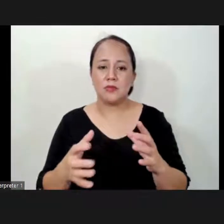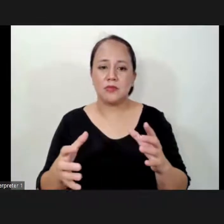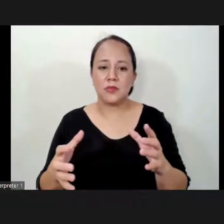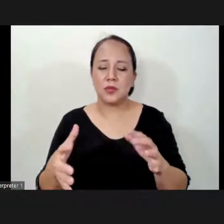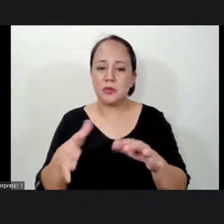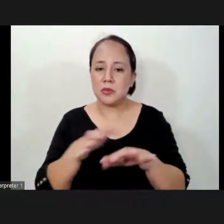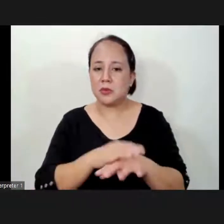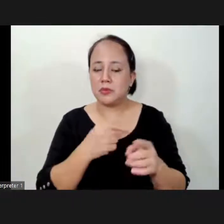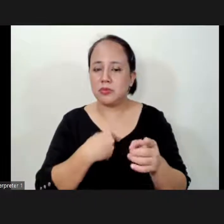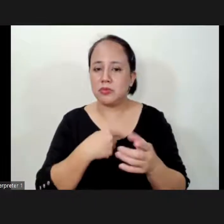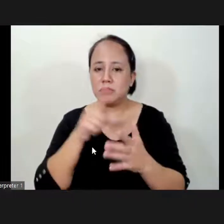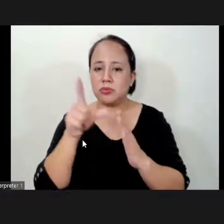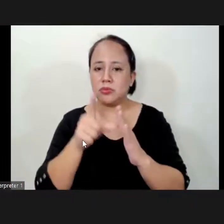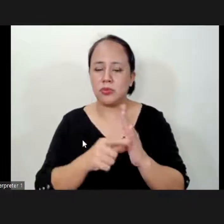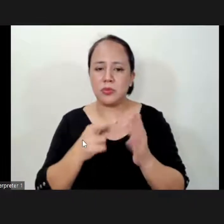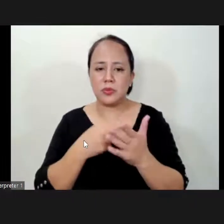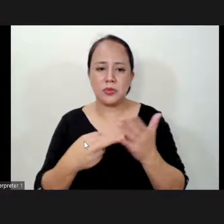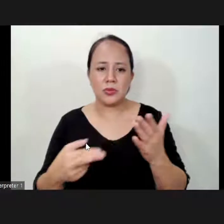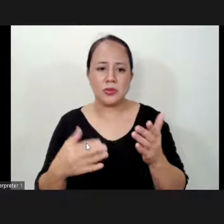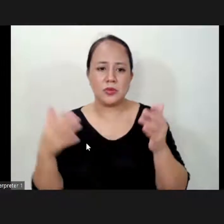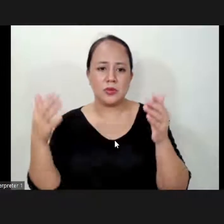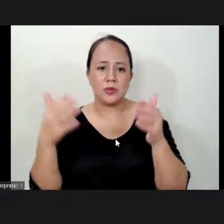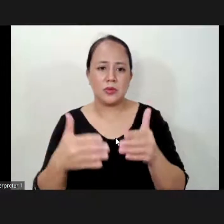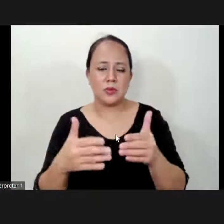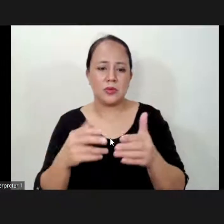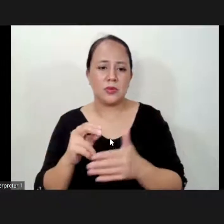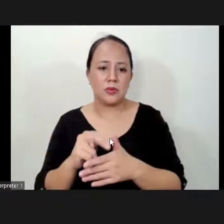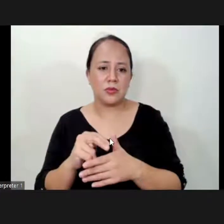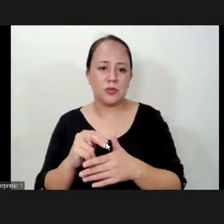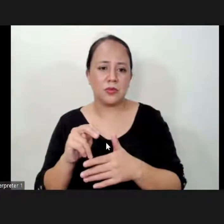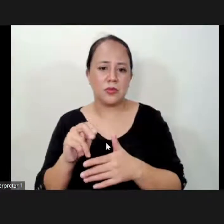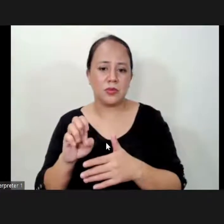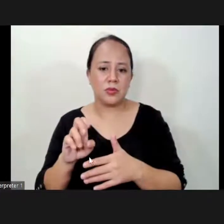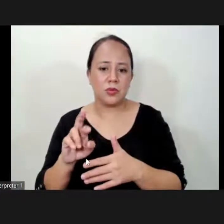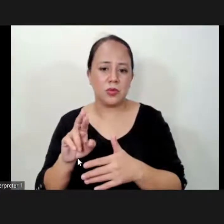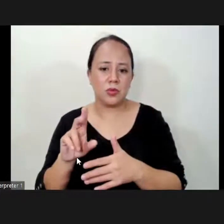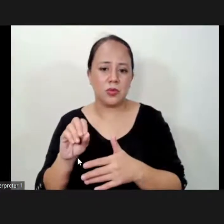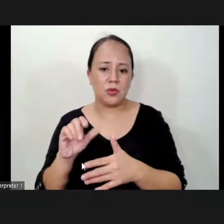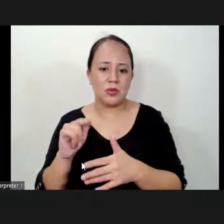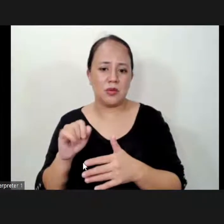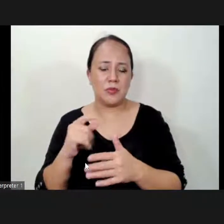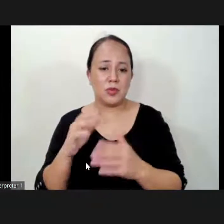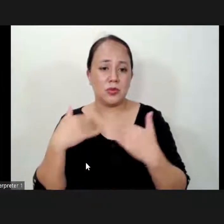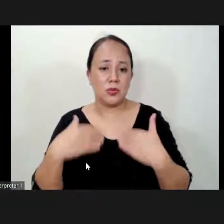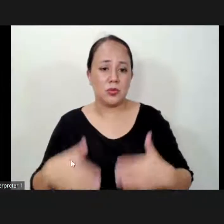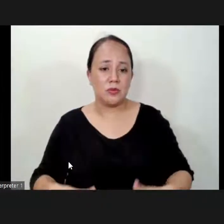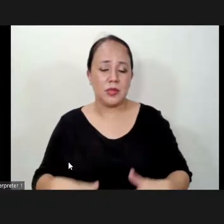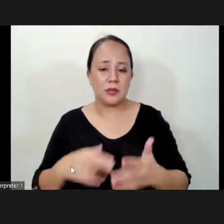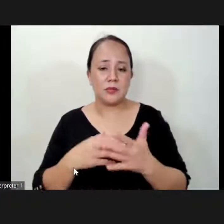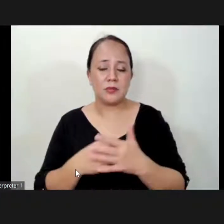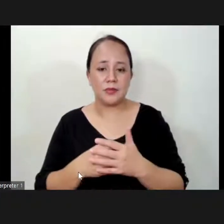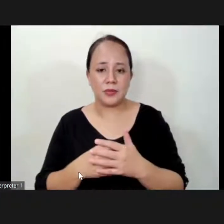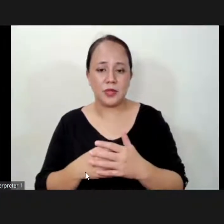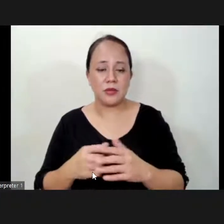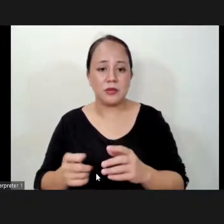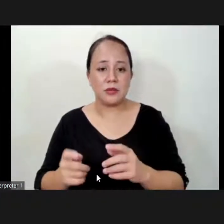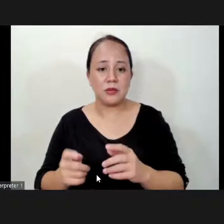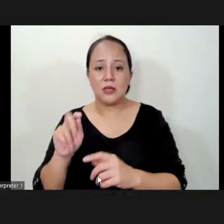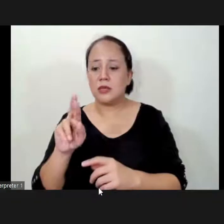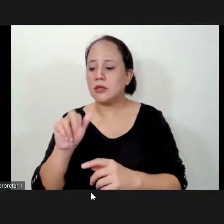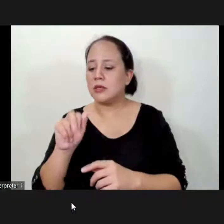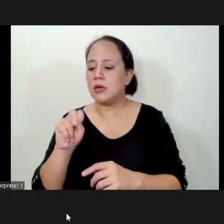The resources are mainly for urological cancers. But the human resources in the National Kidney Transplant Institute is not